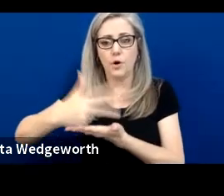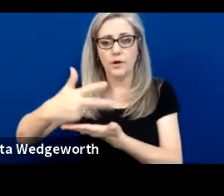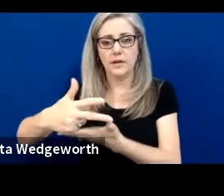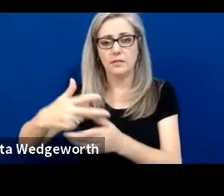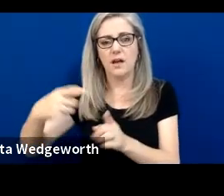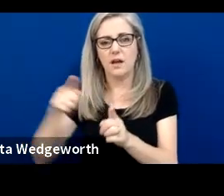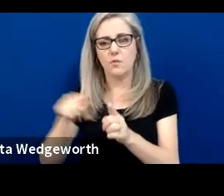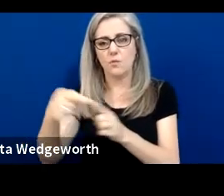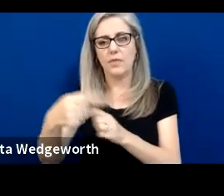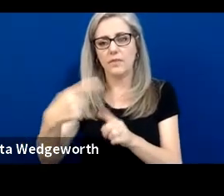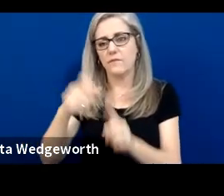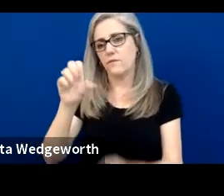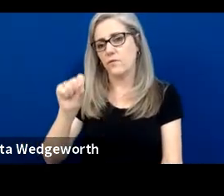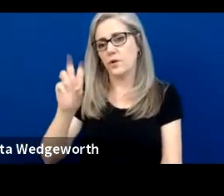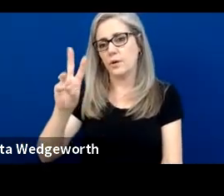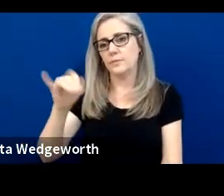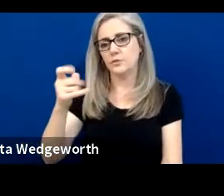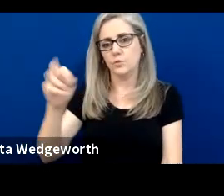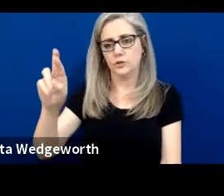as well.